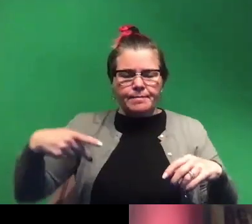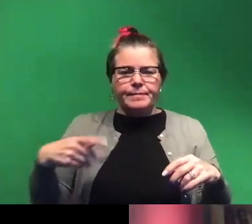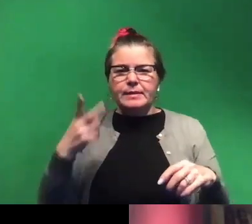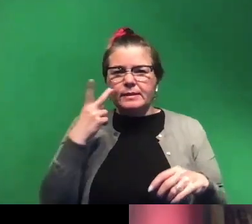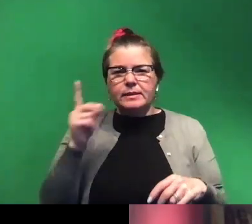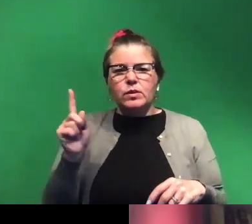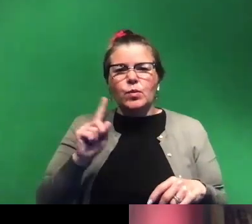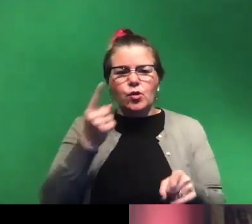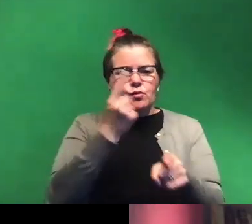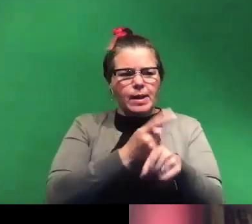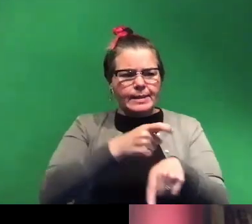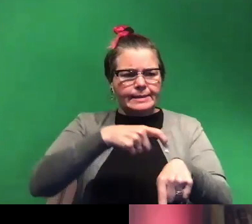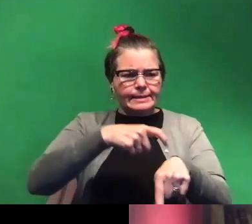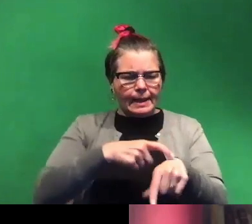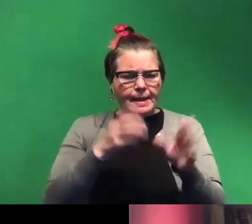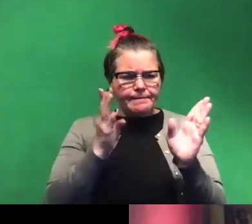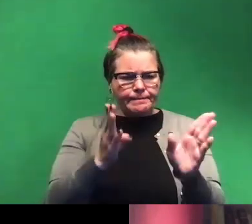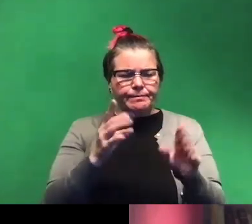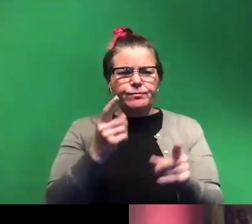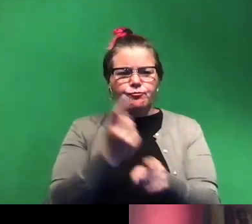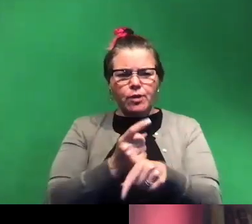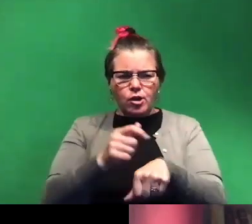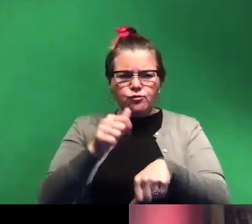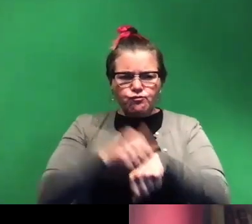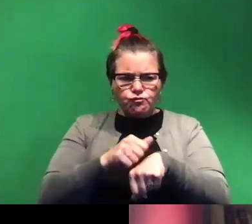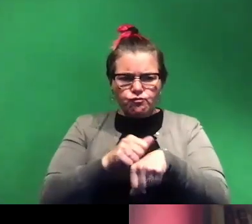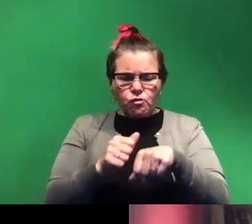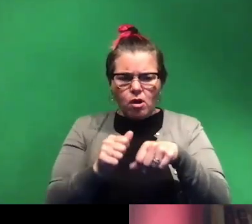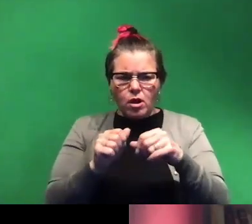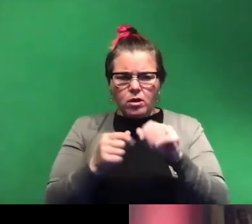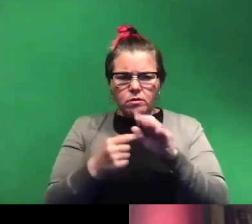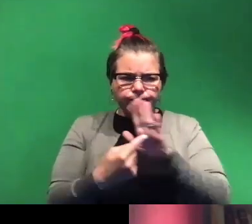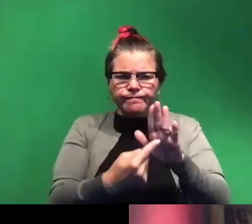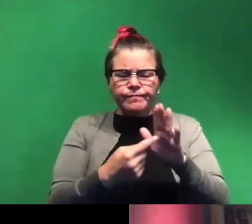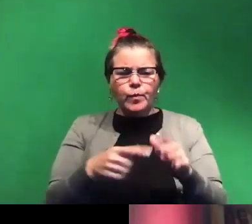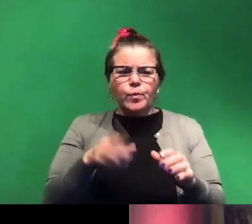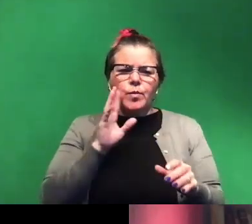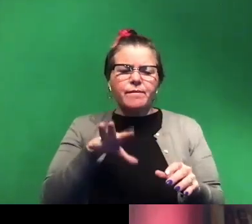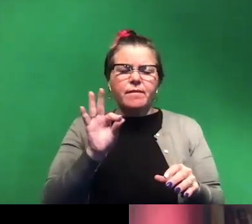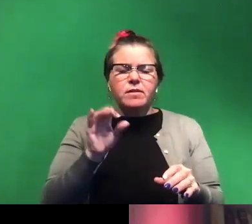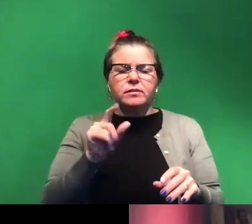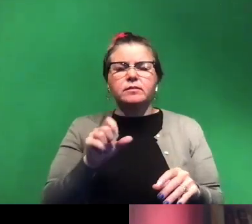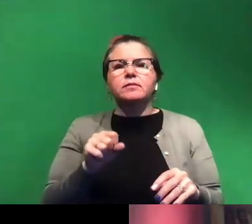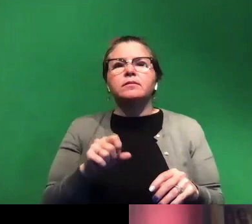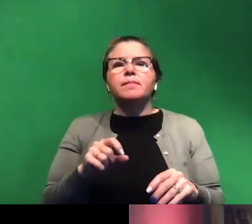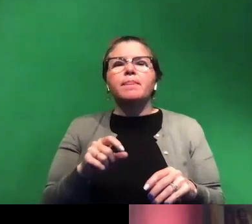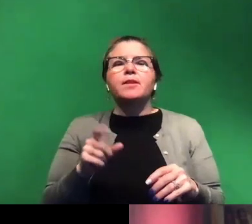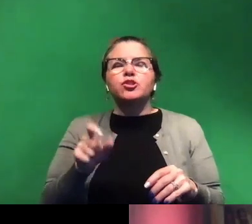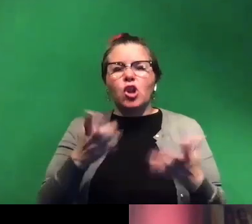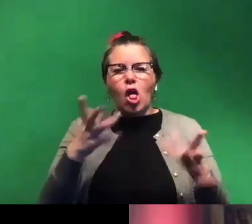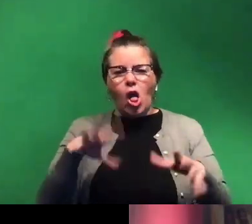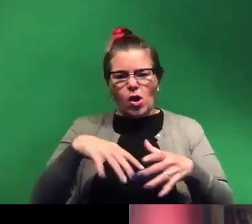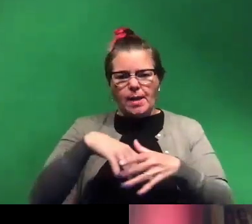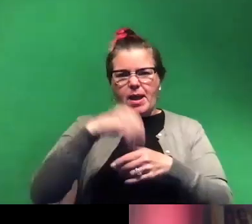the right time period and the right sort of rock is exposed that we're likely to find fossils. So the basic fossils need to be already coming out at the